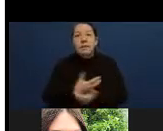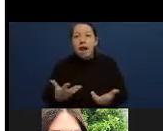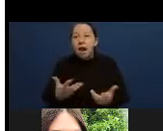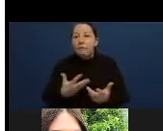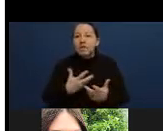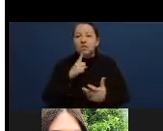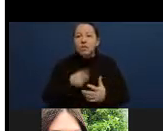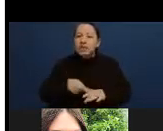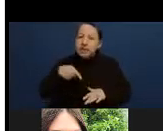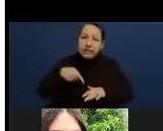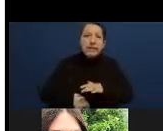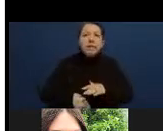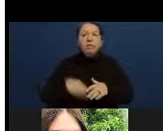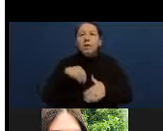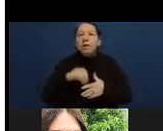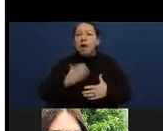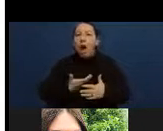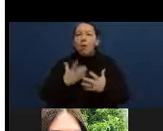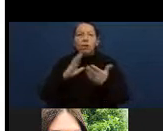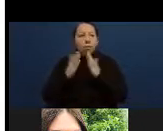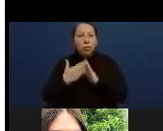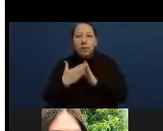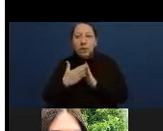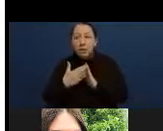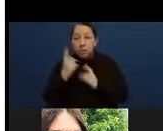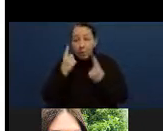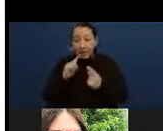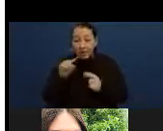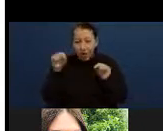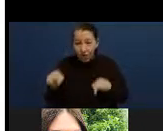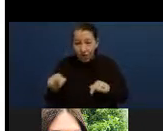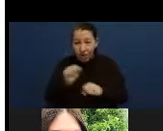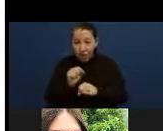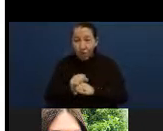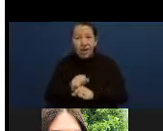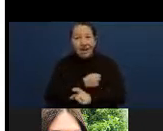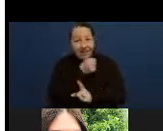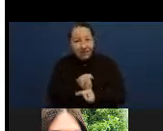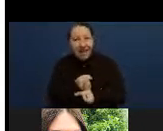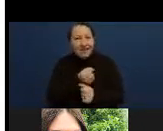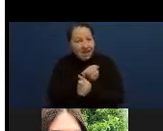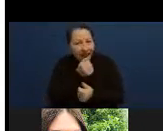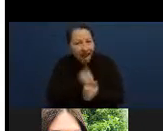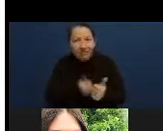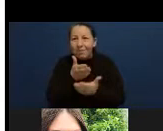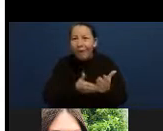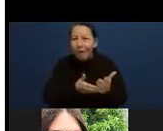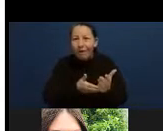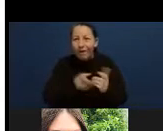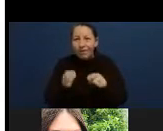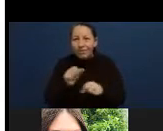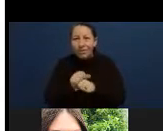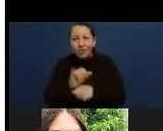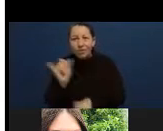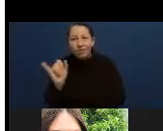deep. When we think about this work, it affects every aspect of it. And so although this